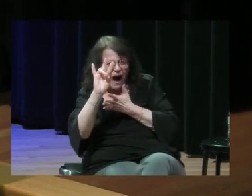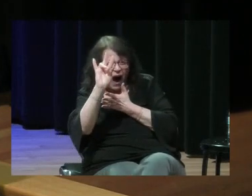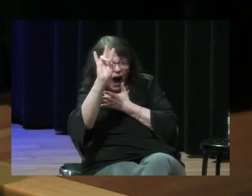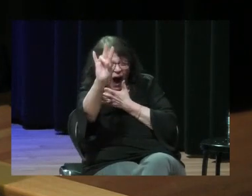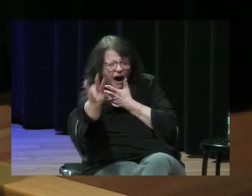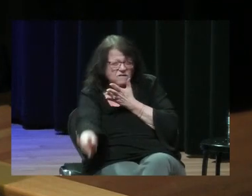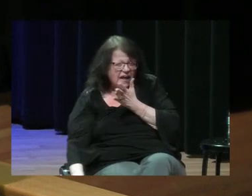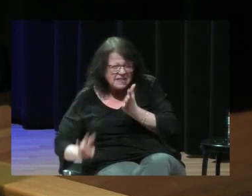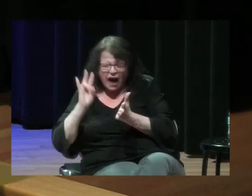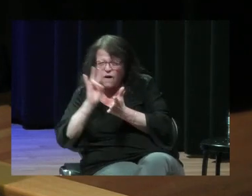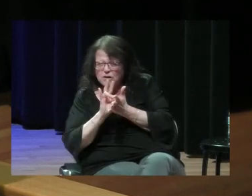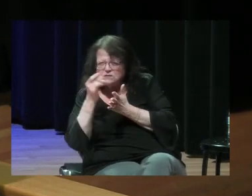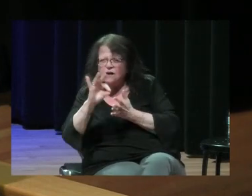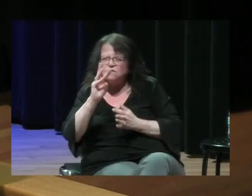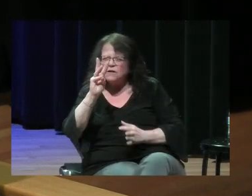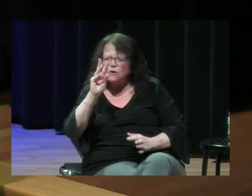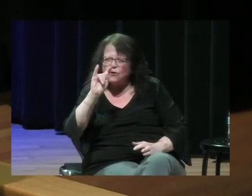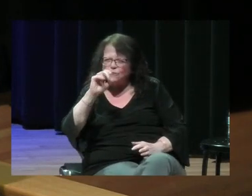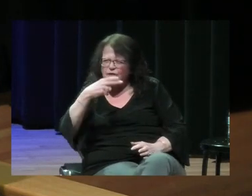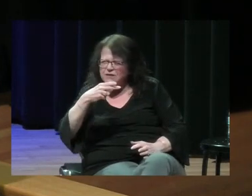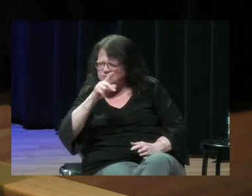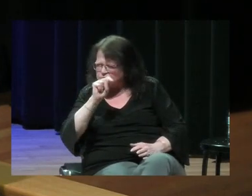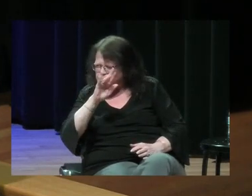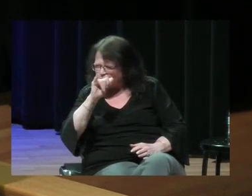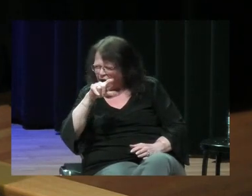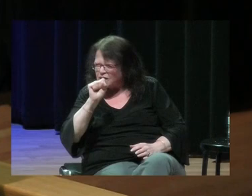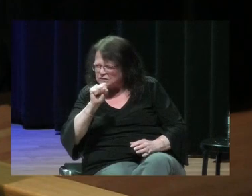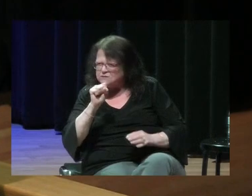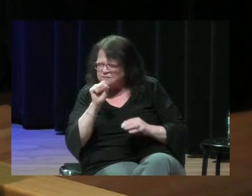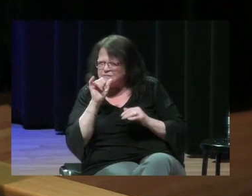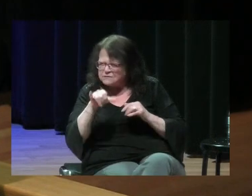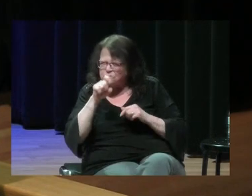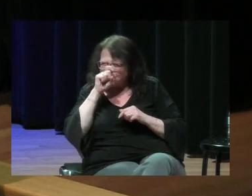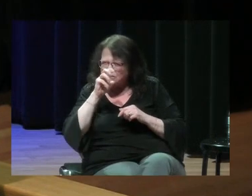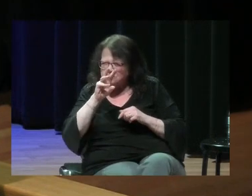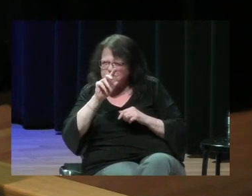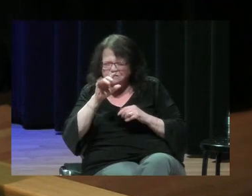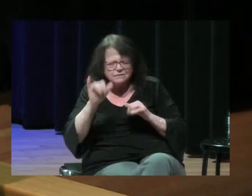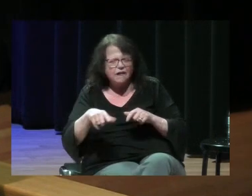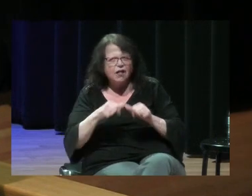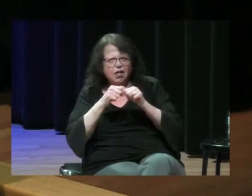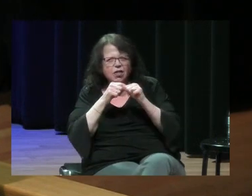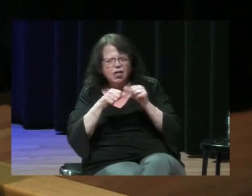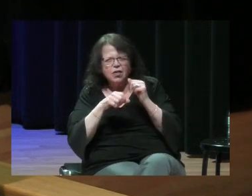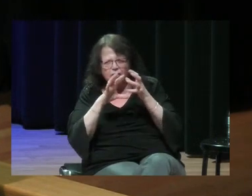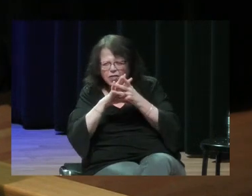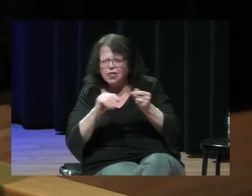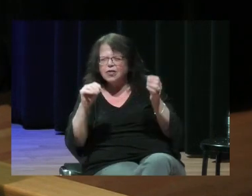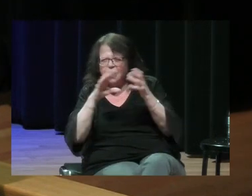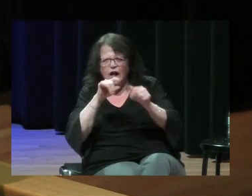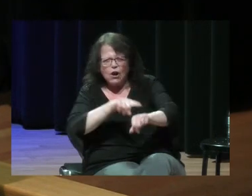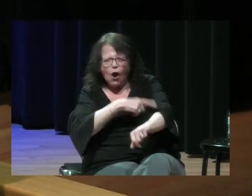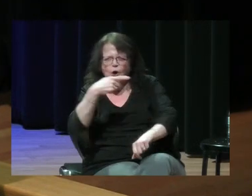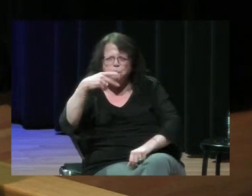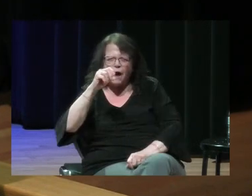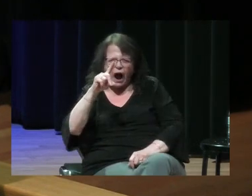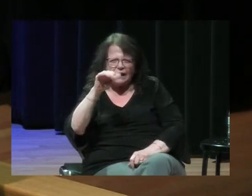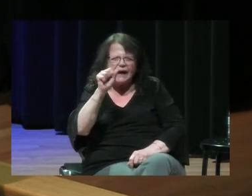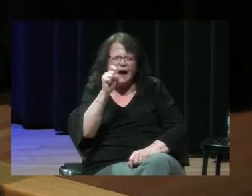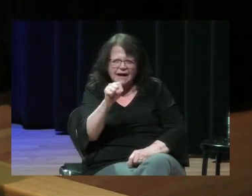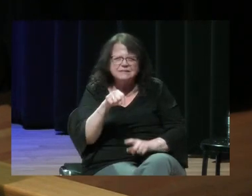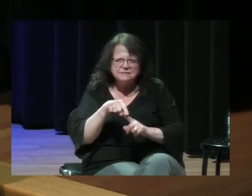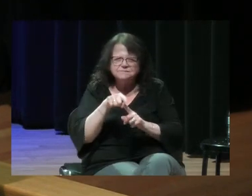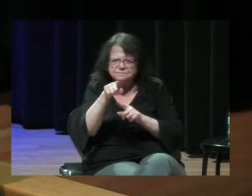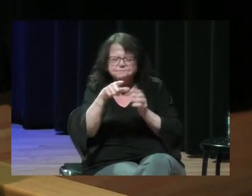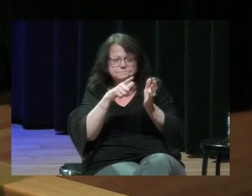of The Witch Trials of J.K. Rowling. It's a long podcast series, guys. It's really long. And what